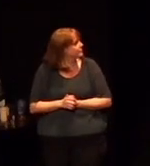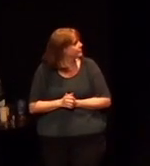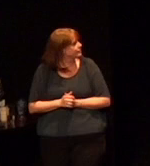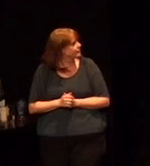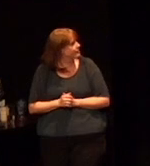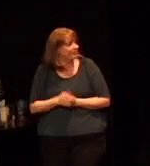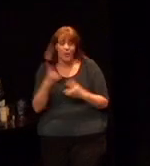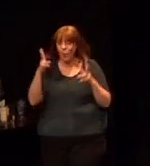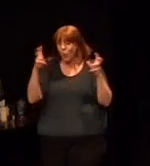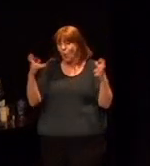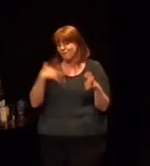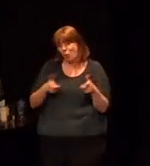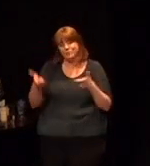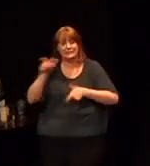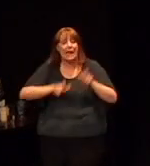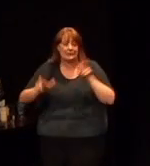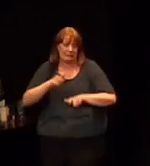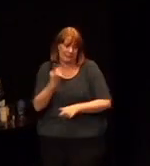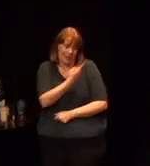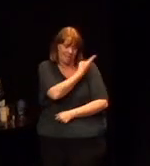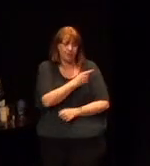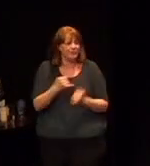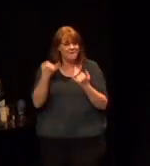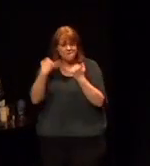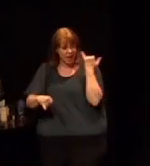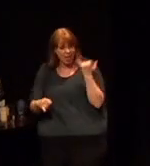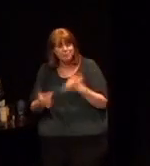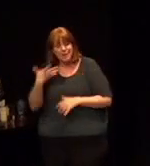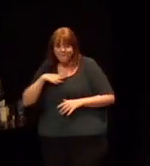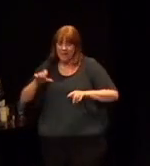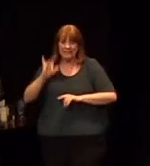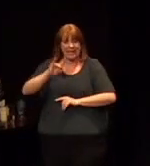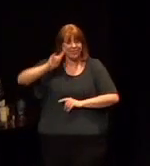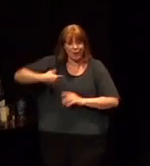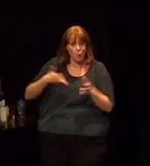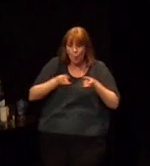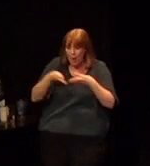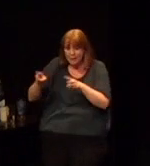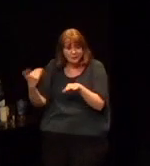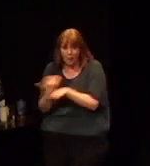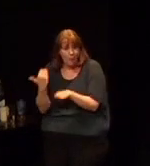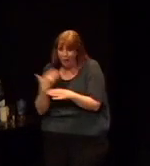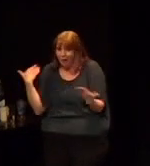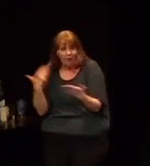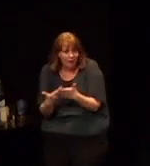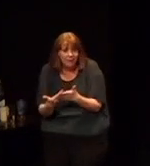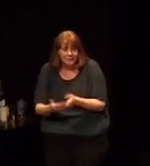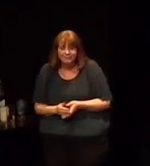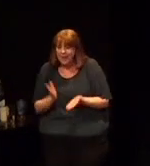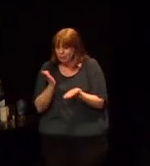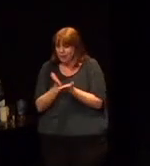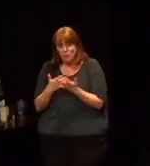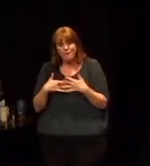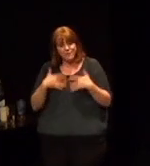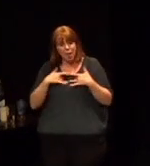And obviously the quote from a scientist. I'm not feared, I've just found 10,000 ways that won't work. And that's really sort of how we see